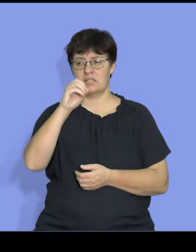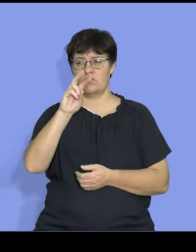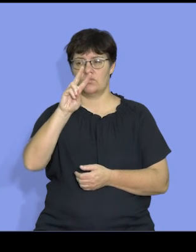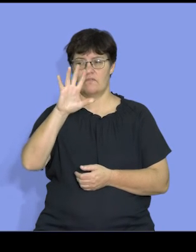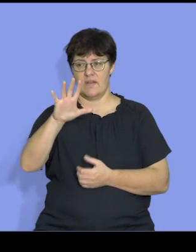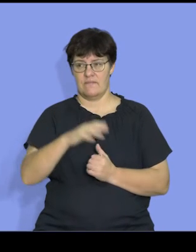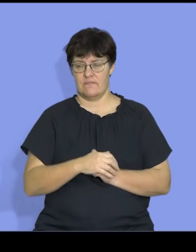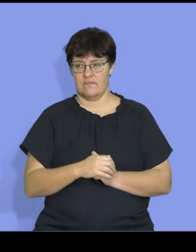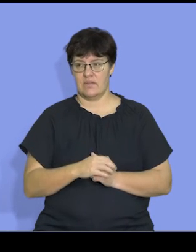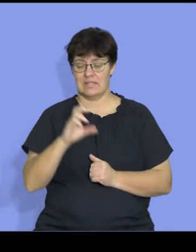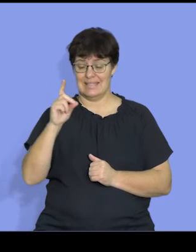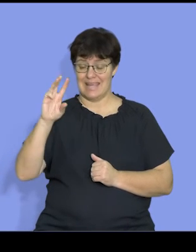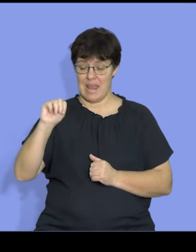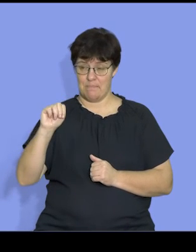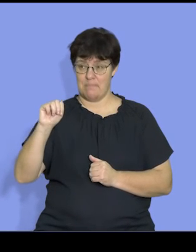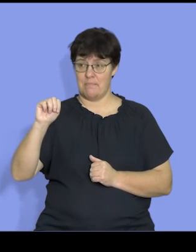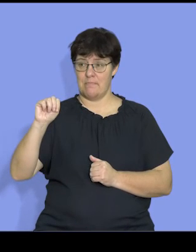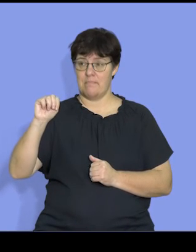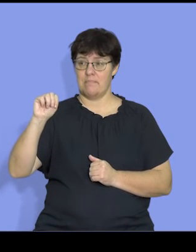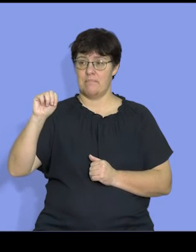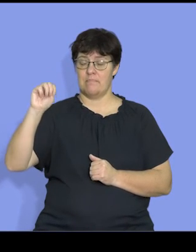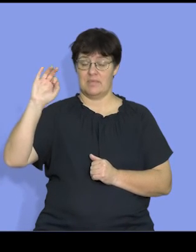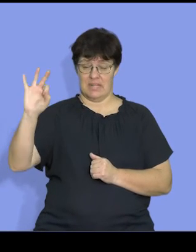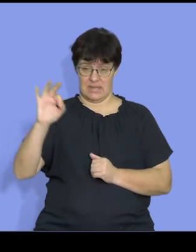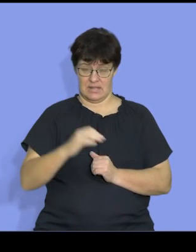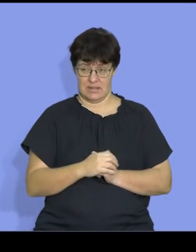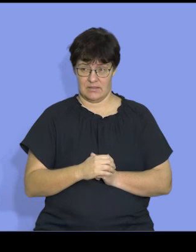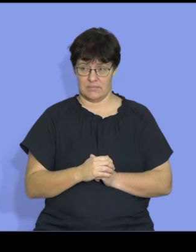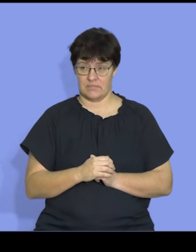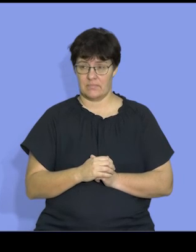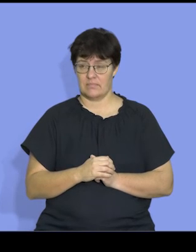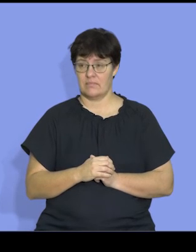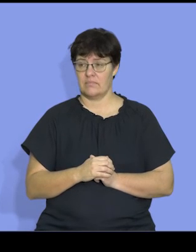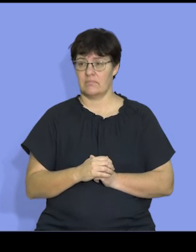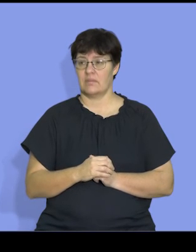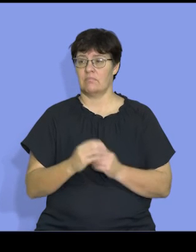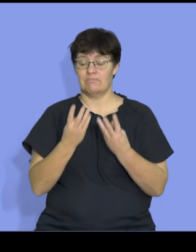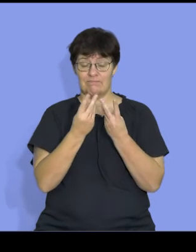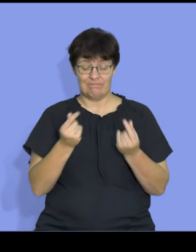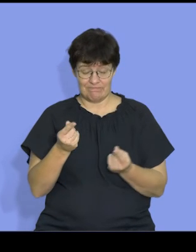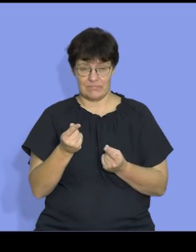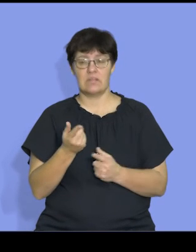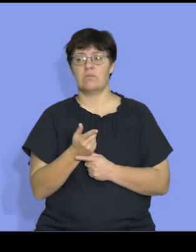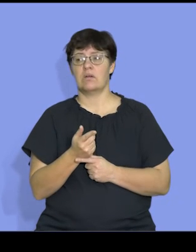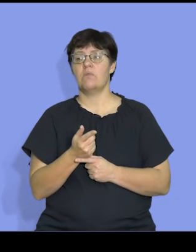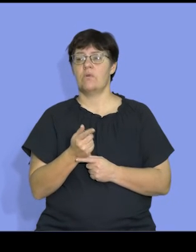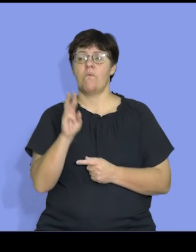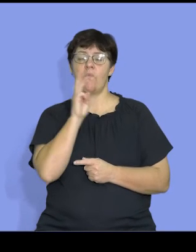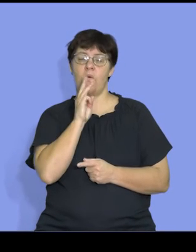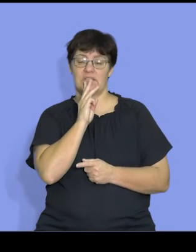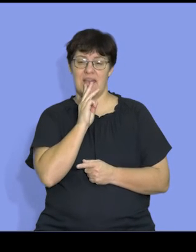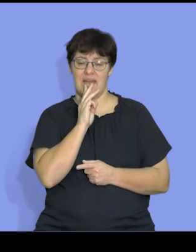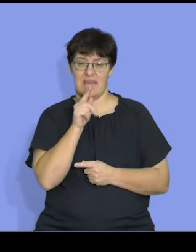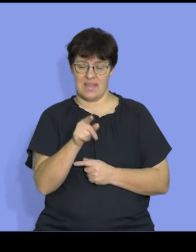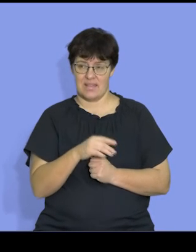0,025 cubic decimeters. That's the volume. Okay, it's diluted with distilled water to